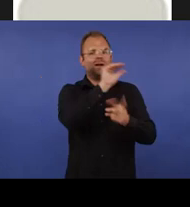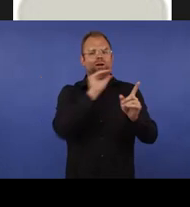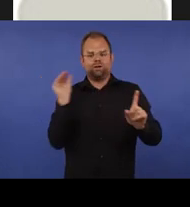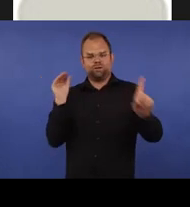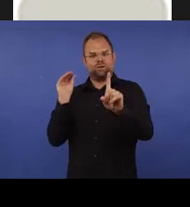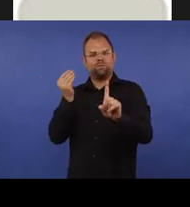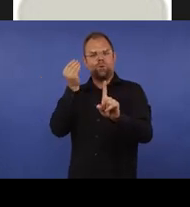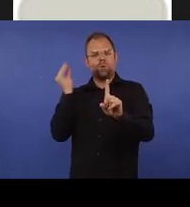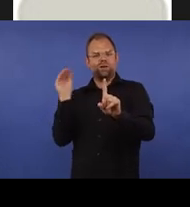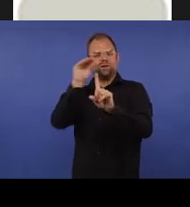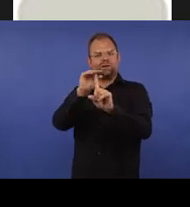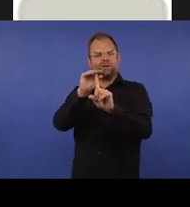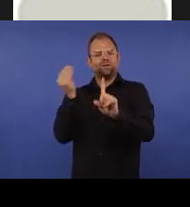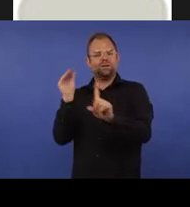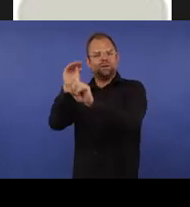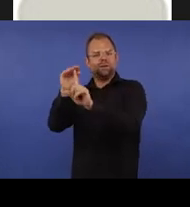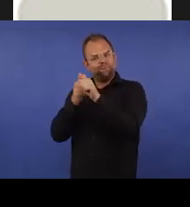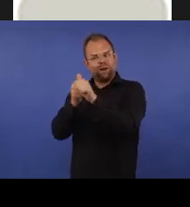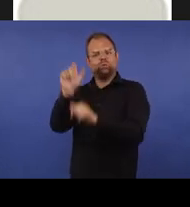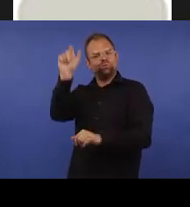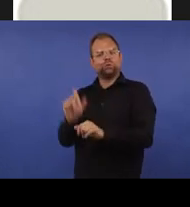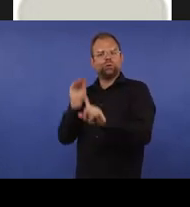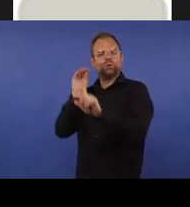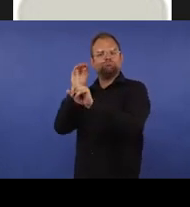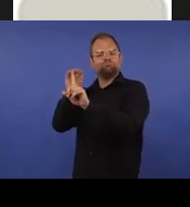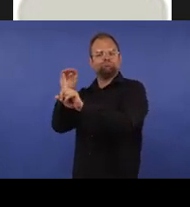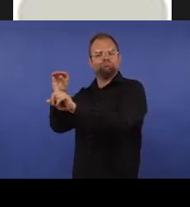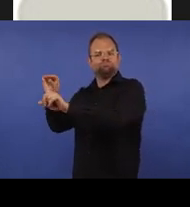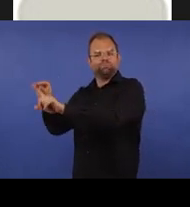people with disabilities on what they want, what